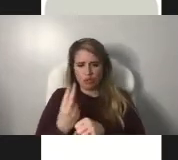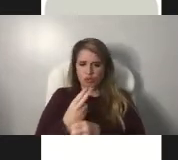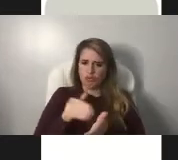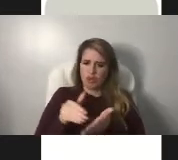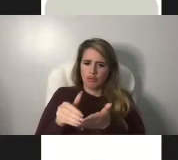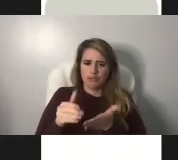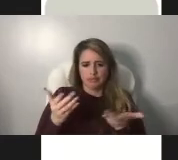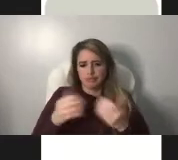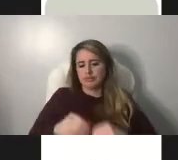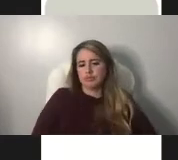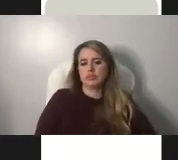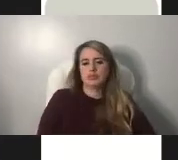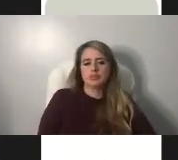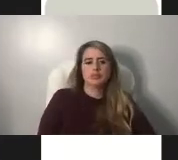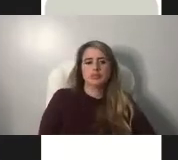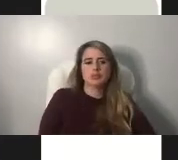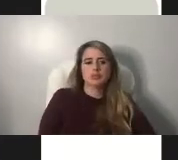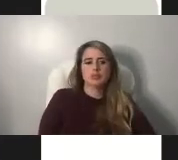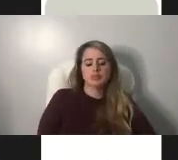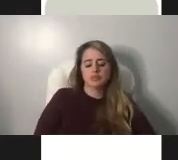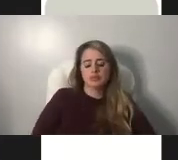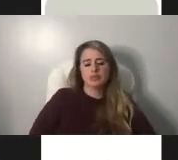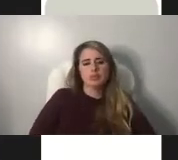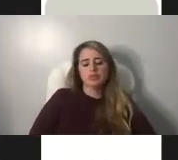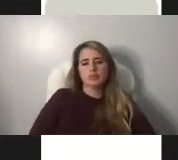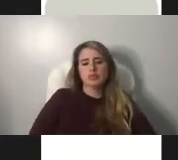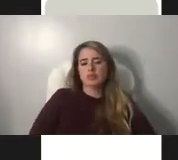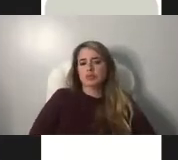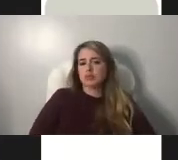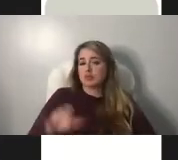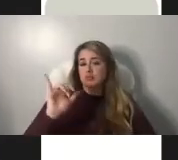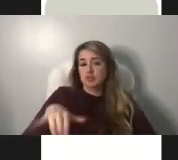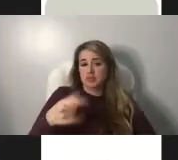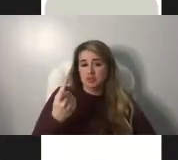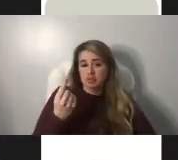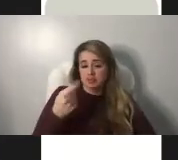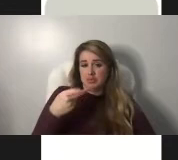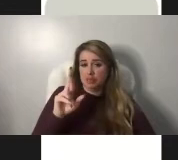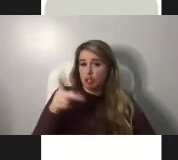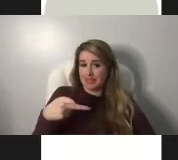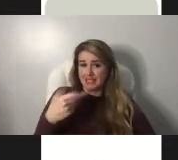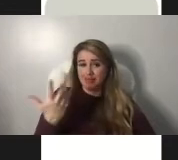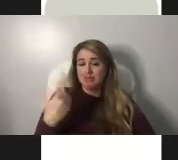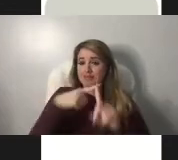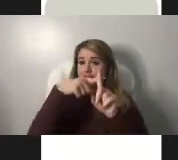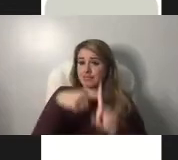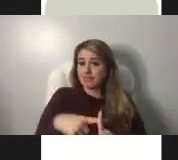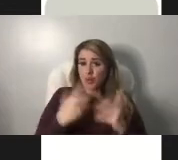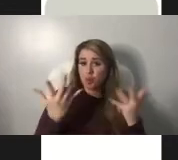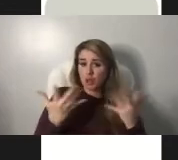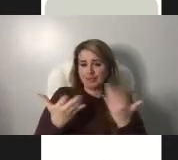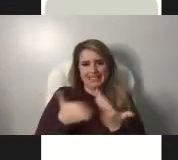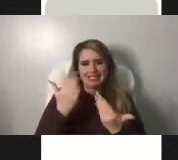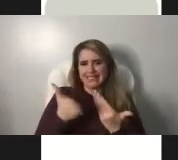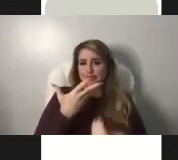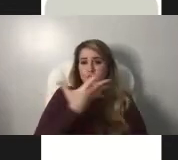setting. So in regards to PRP, the benefits are that it's easy to